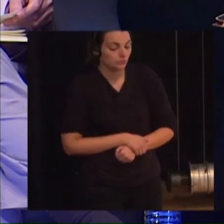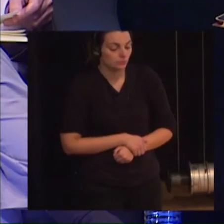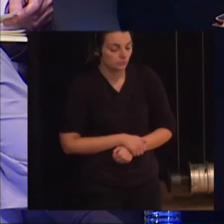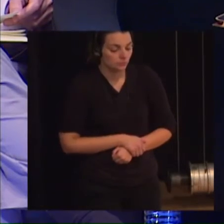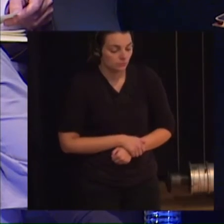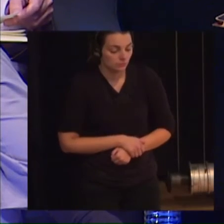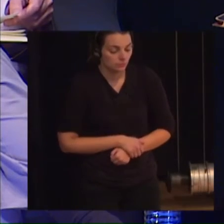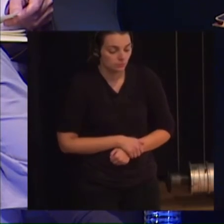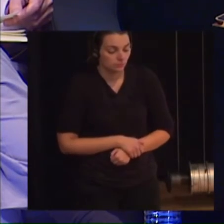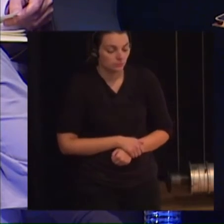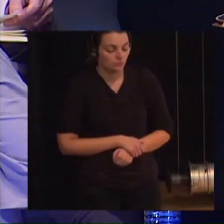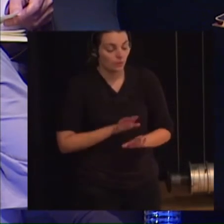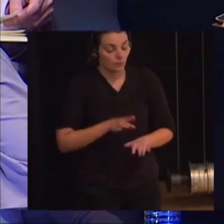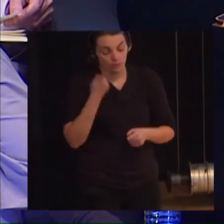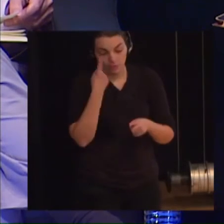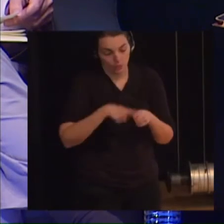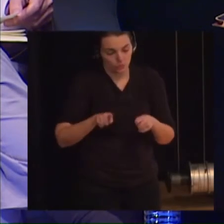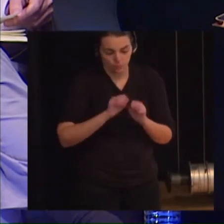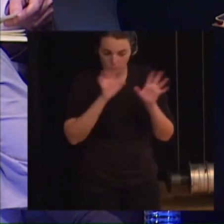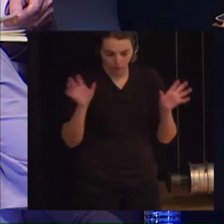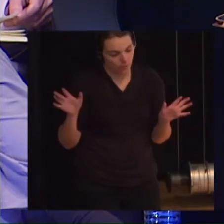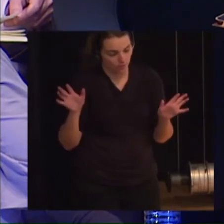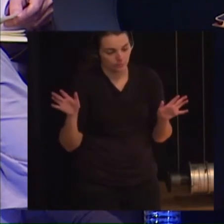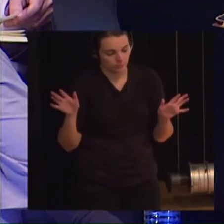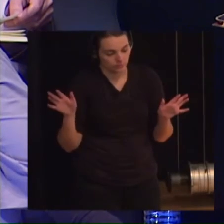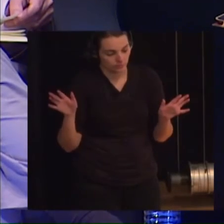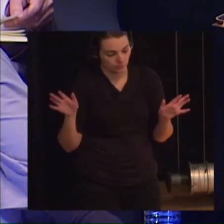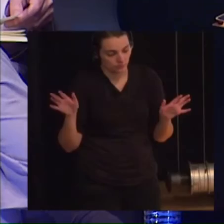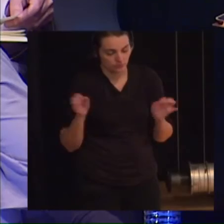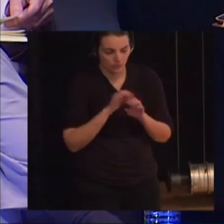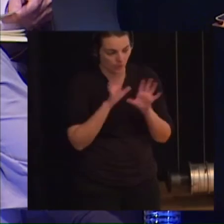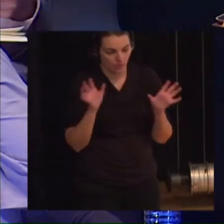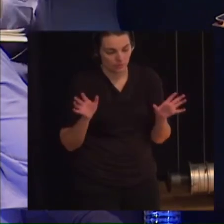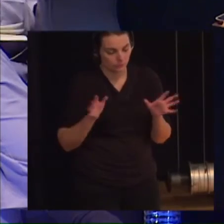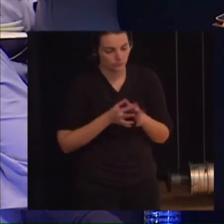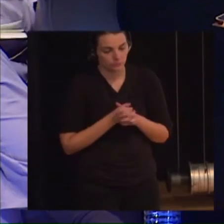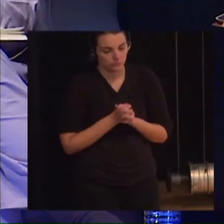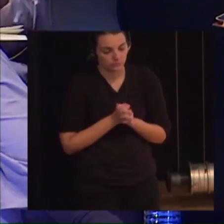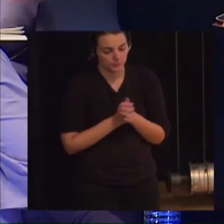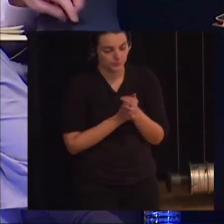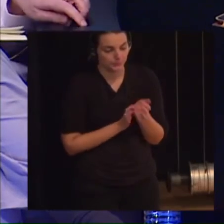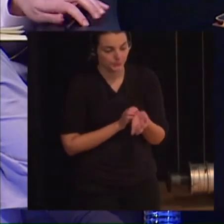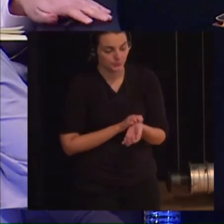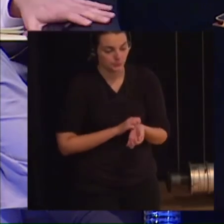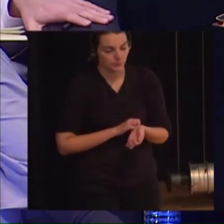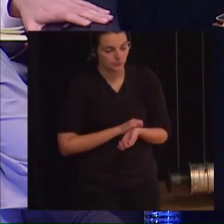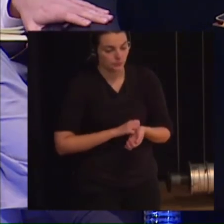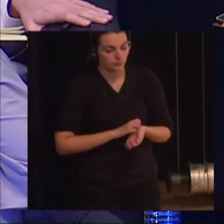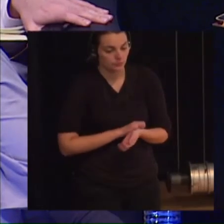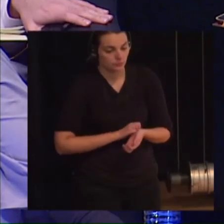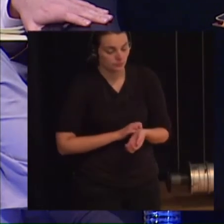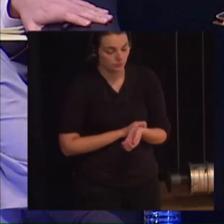clear, is that still, despite the level of conversation at the social level,